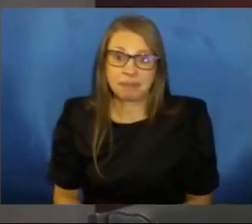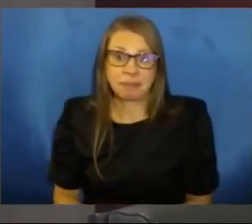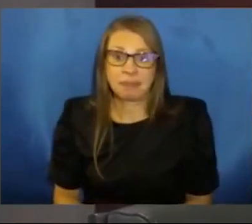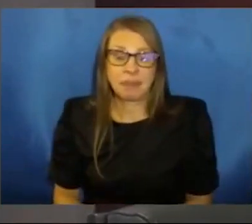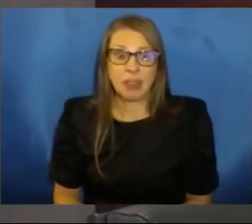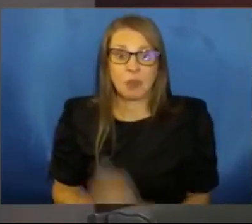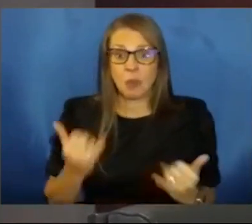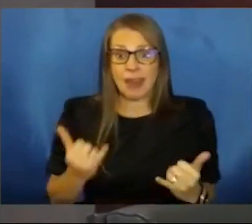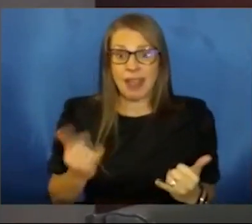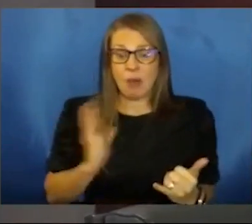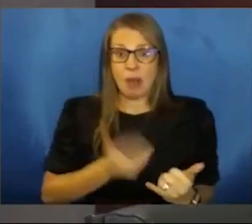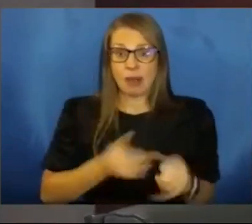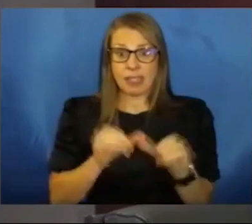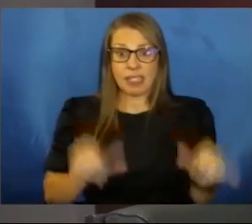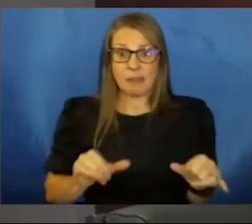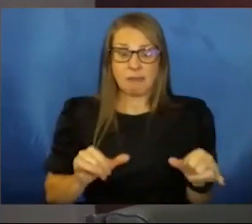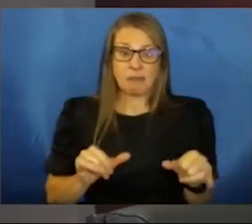totally overwhelmed,